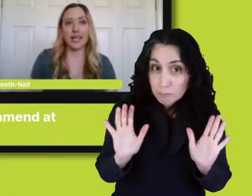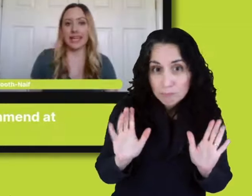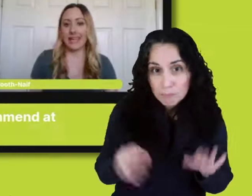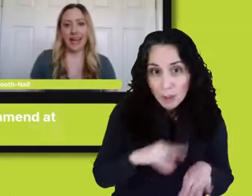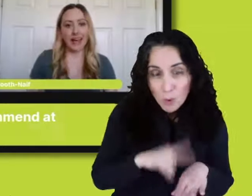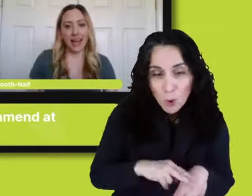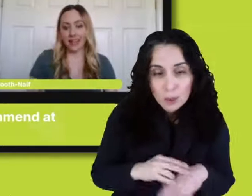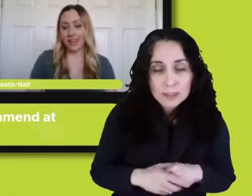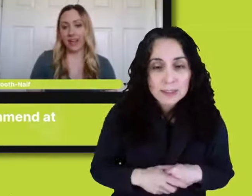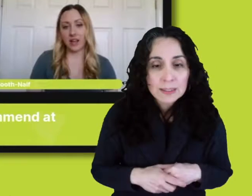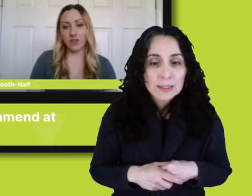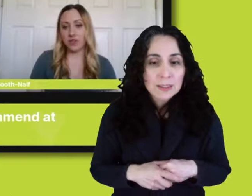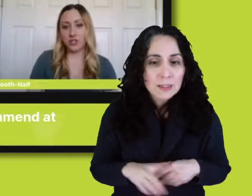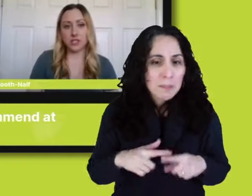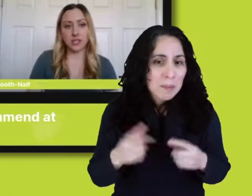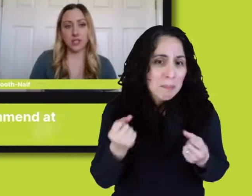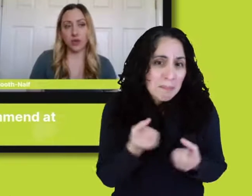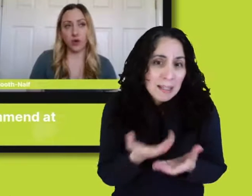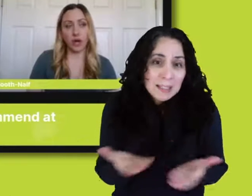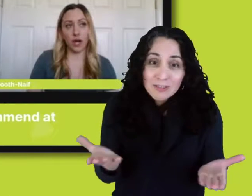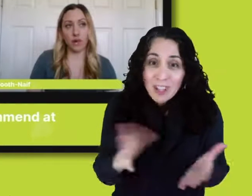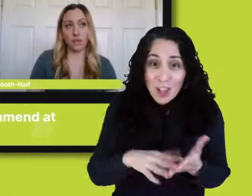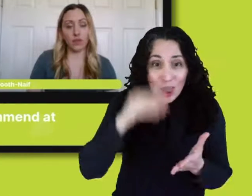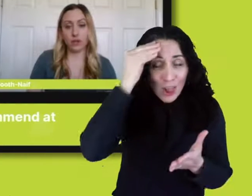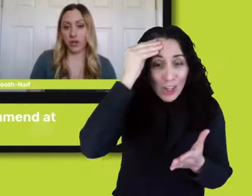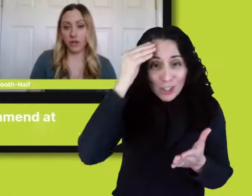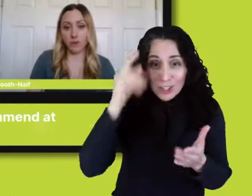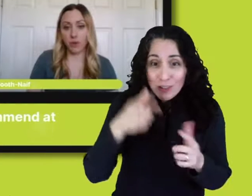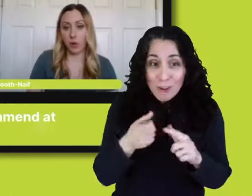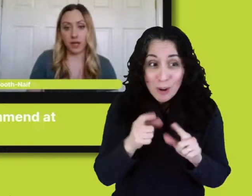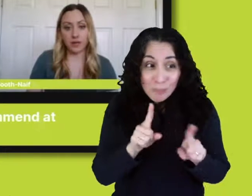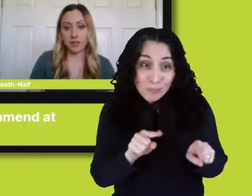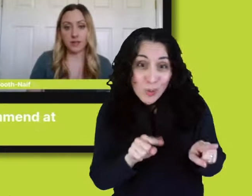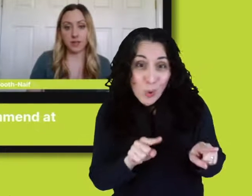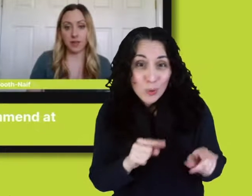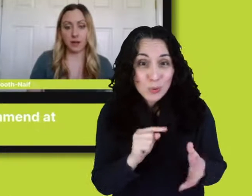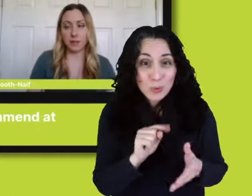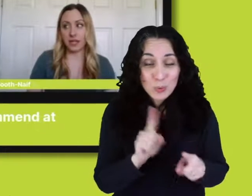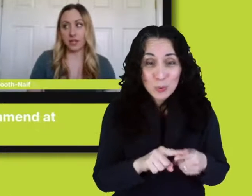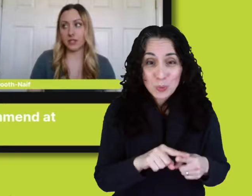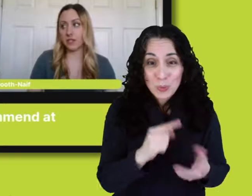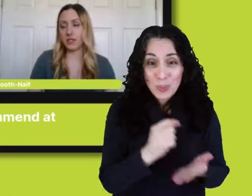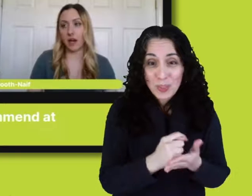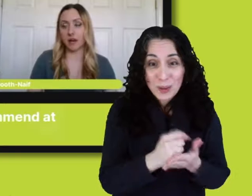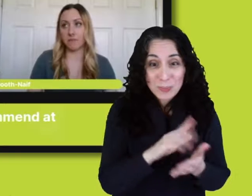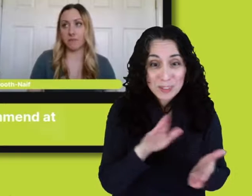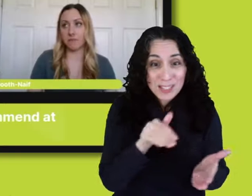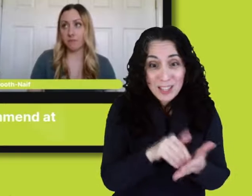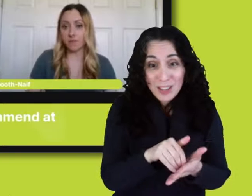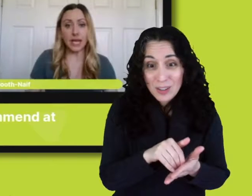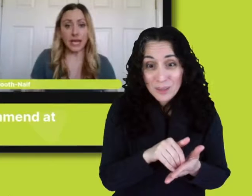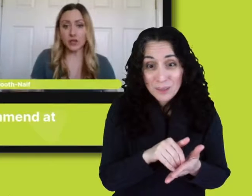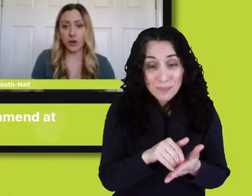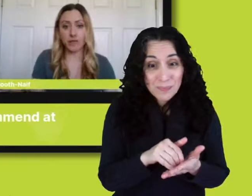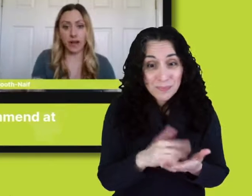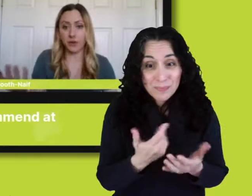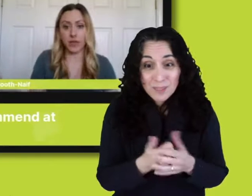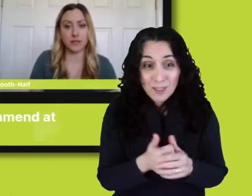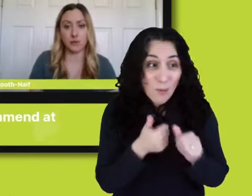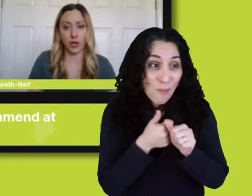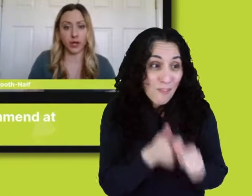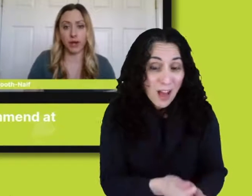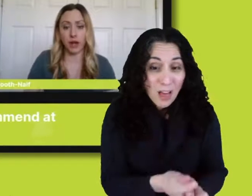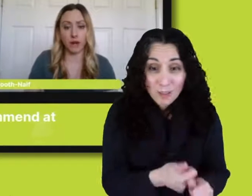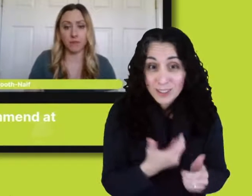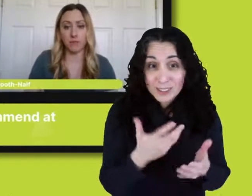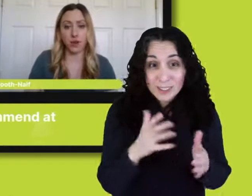But a lot of it was just, learning from going to the therapy centers, and or following